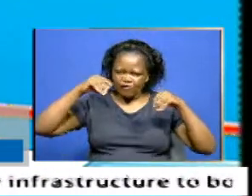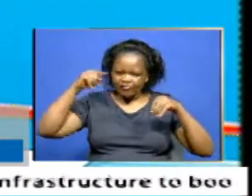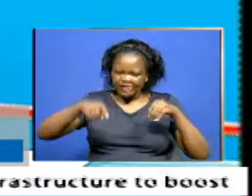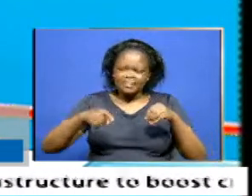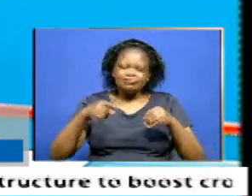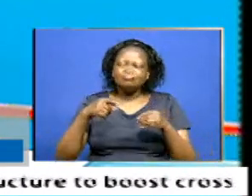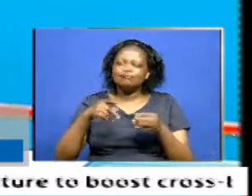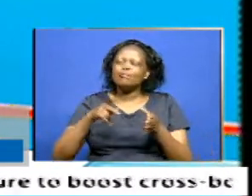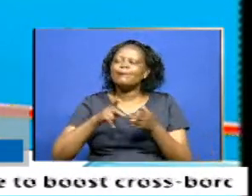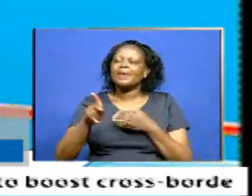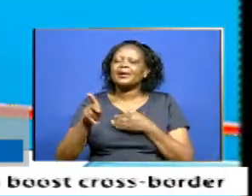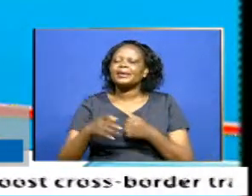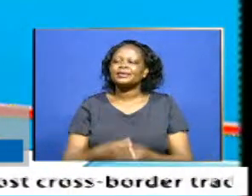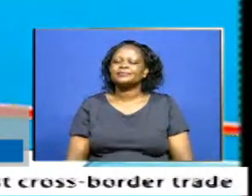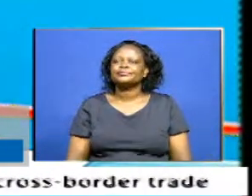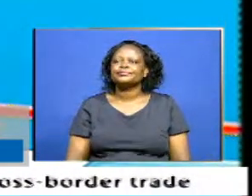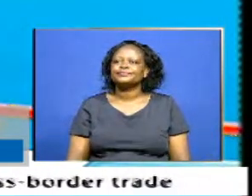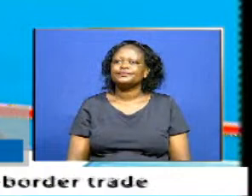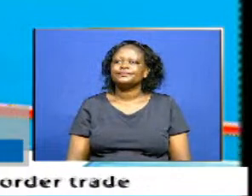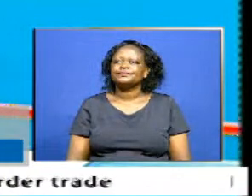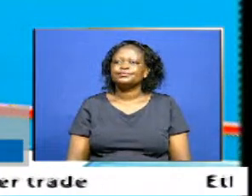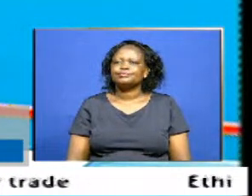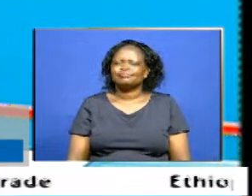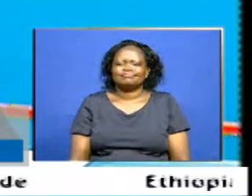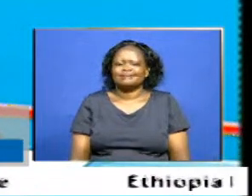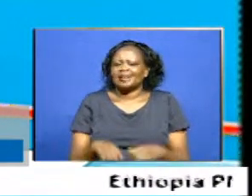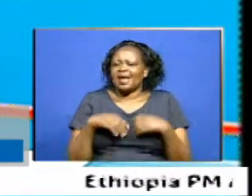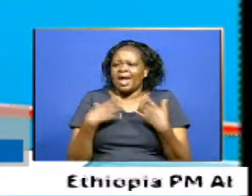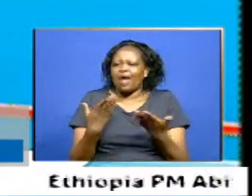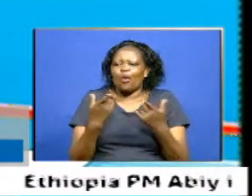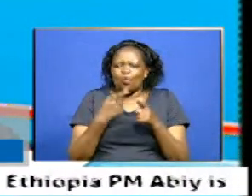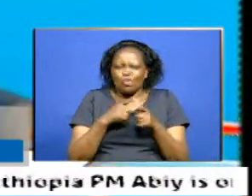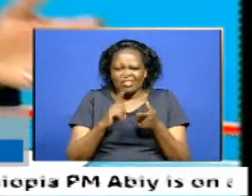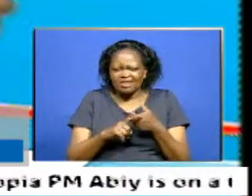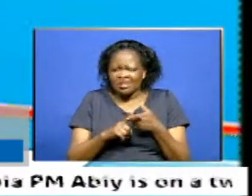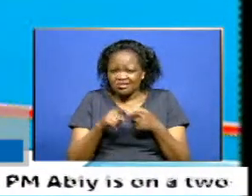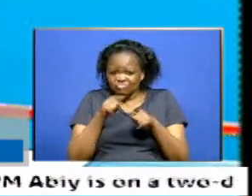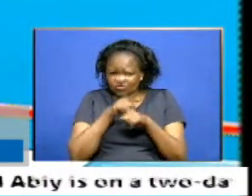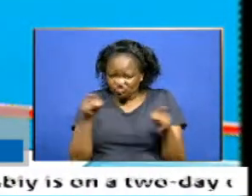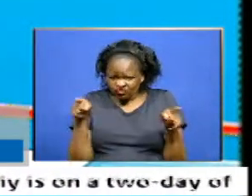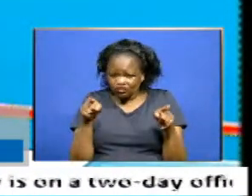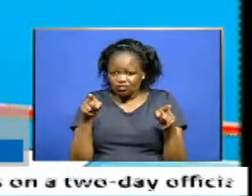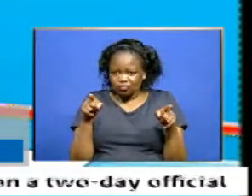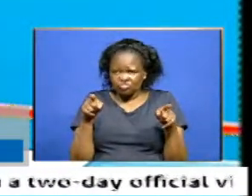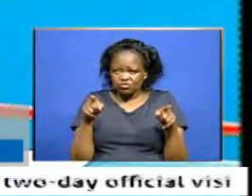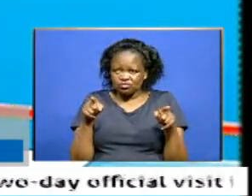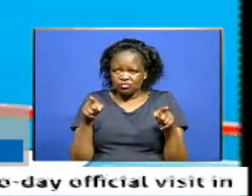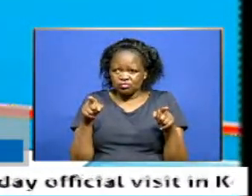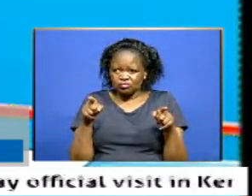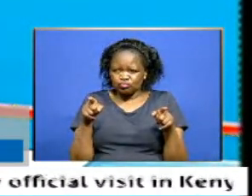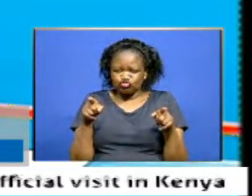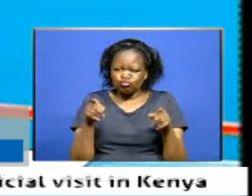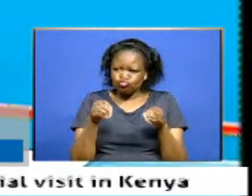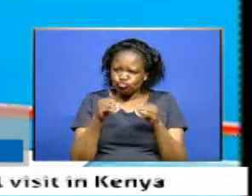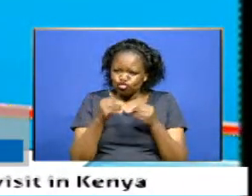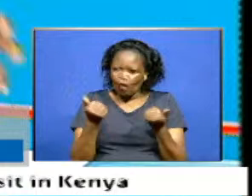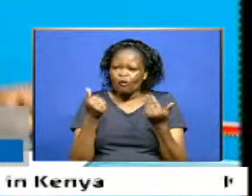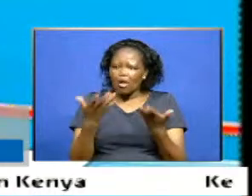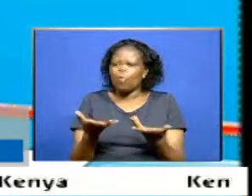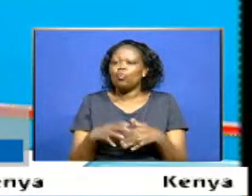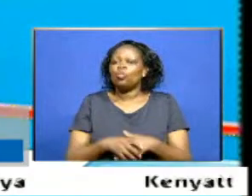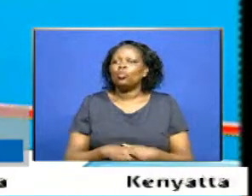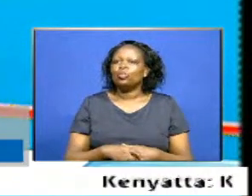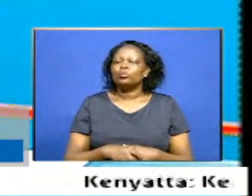stipend. And so how then do we deal with these two